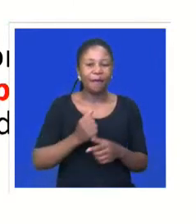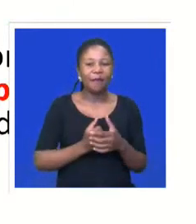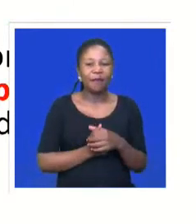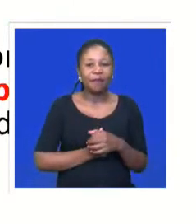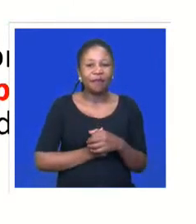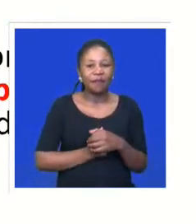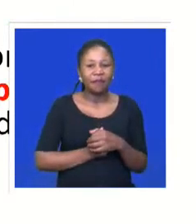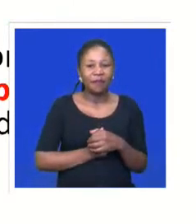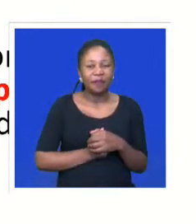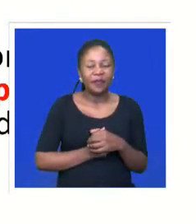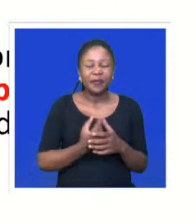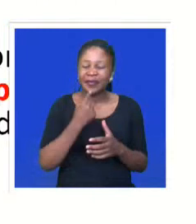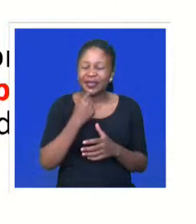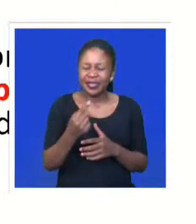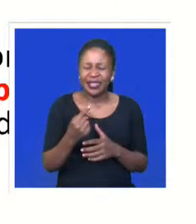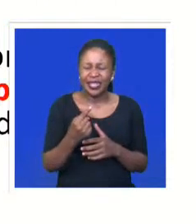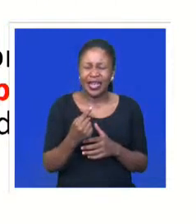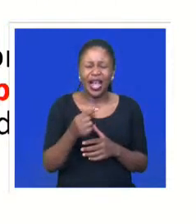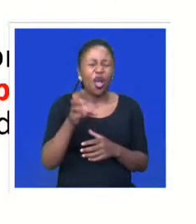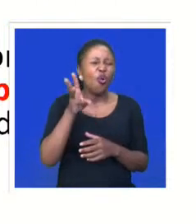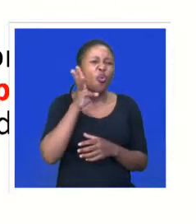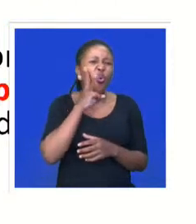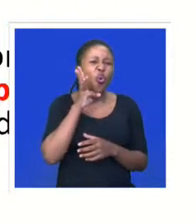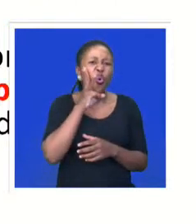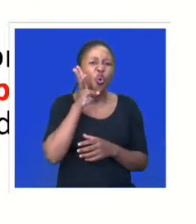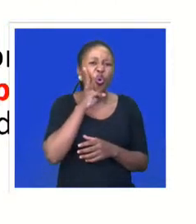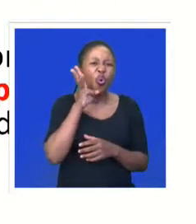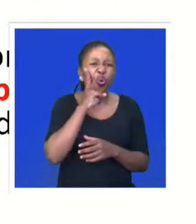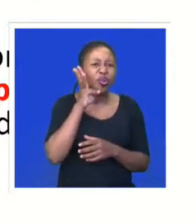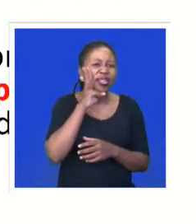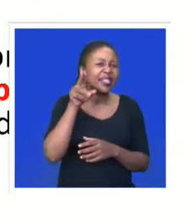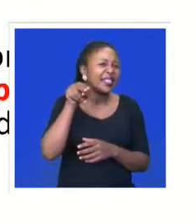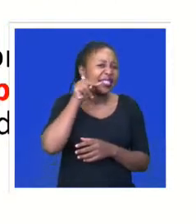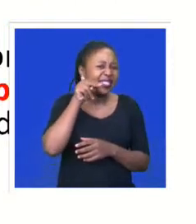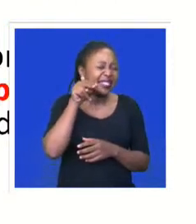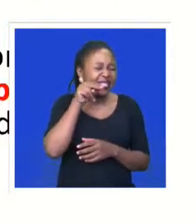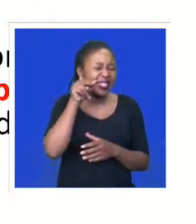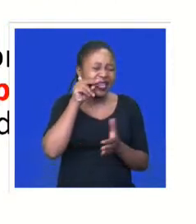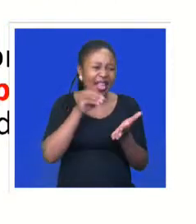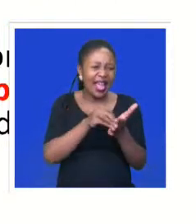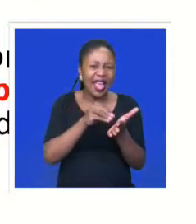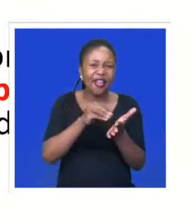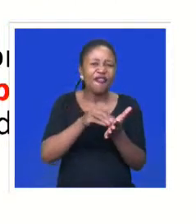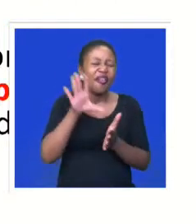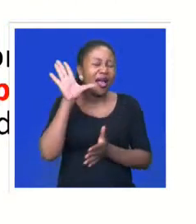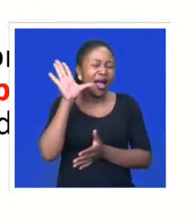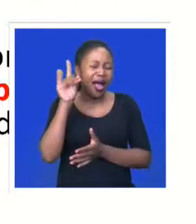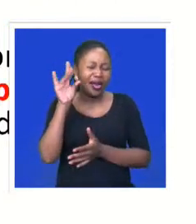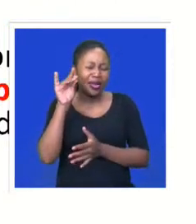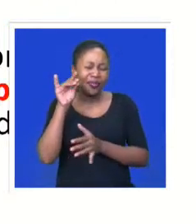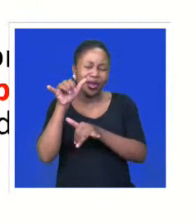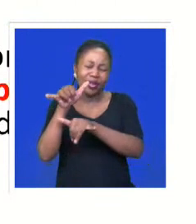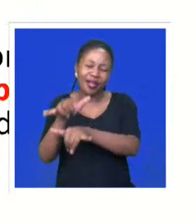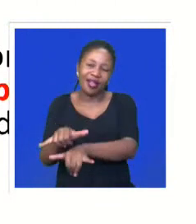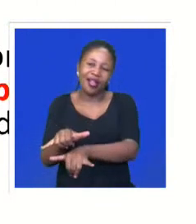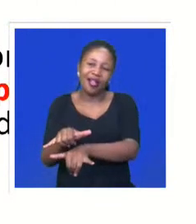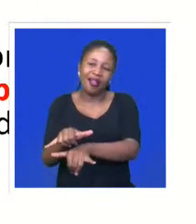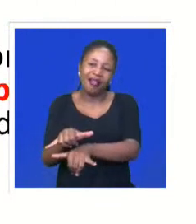of creatures. What are the creatures that are found in water? That is the